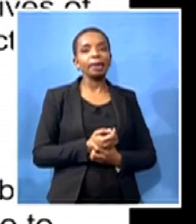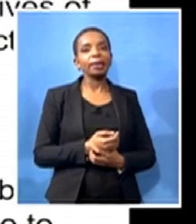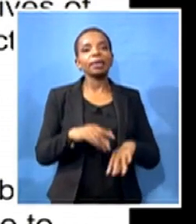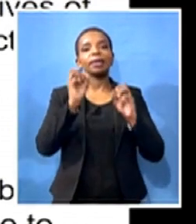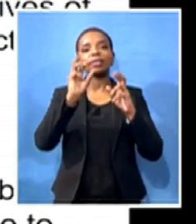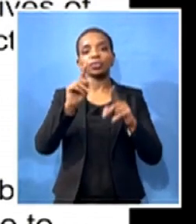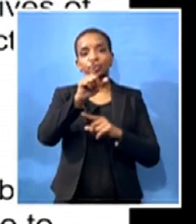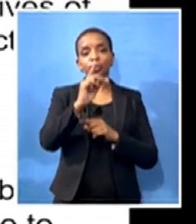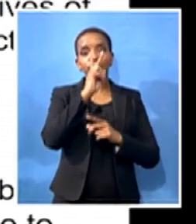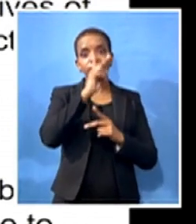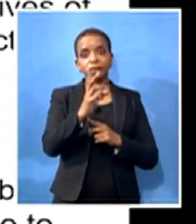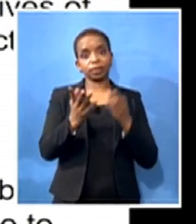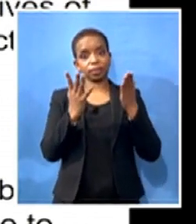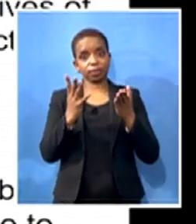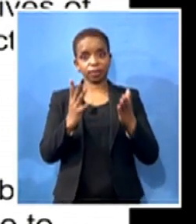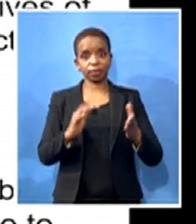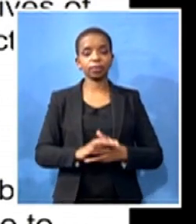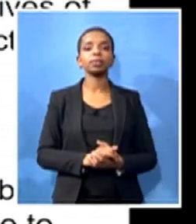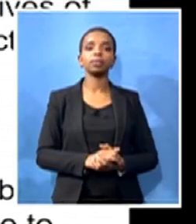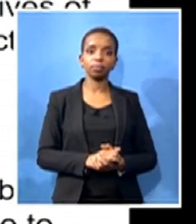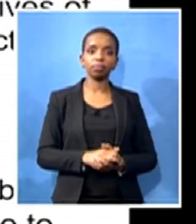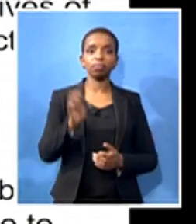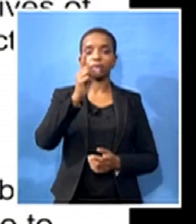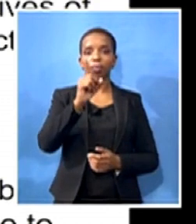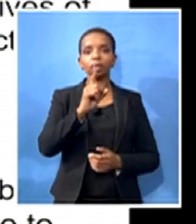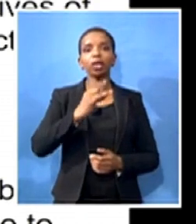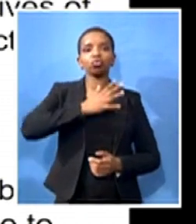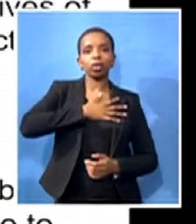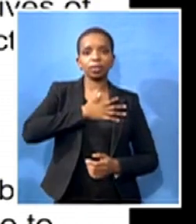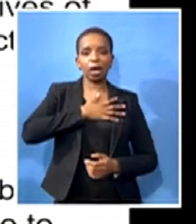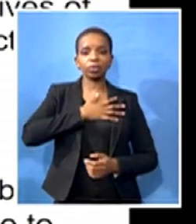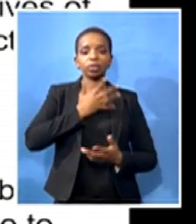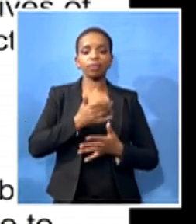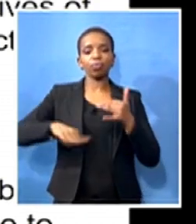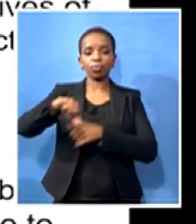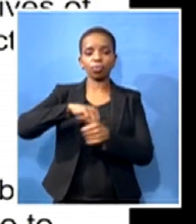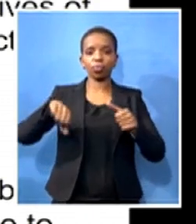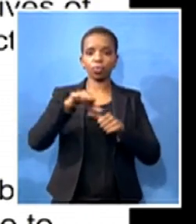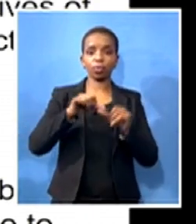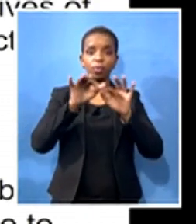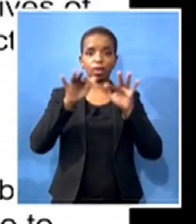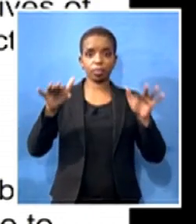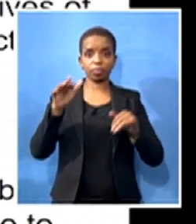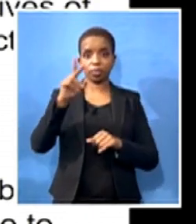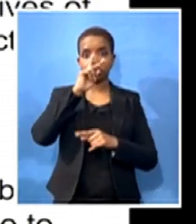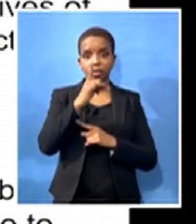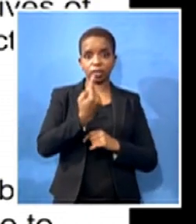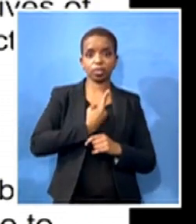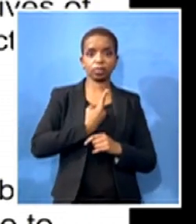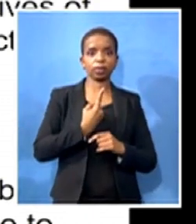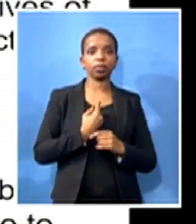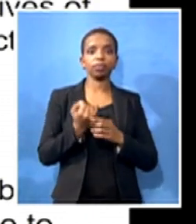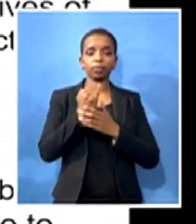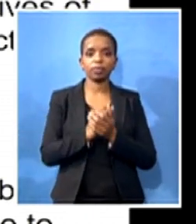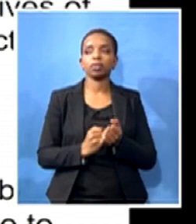social solidarity, where people see themselves as interdependent. And there we can